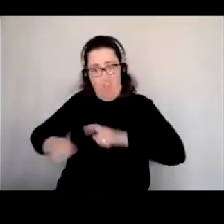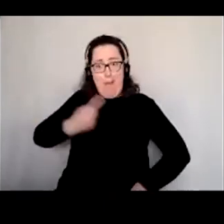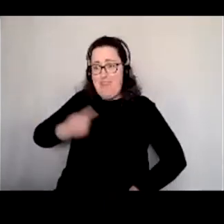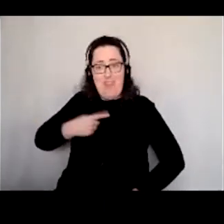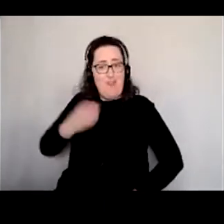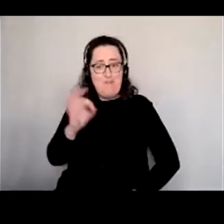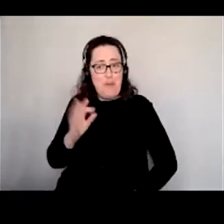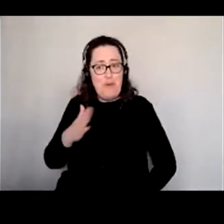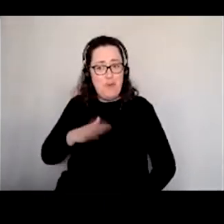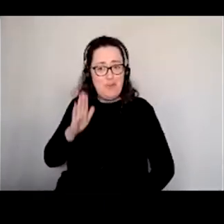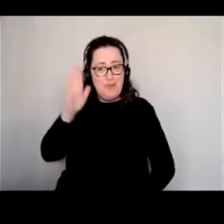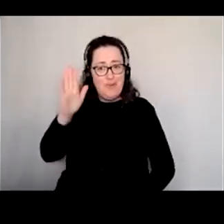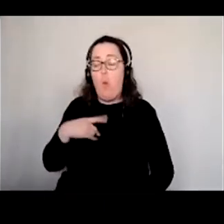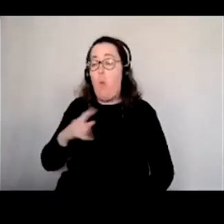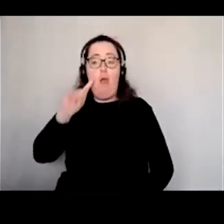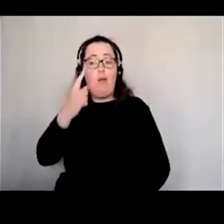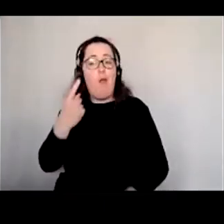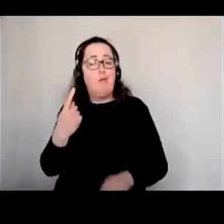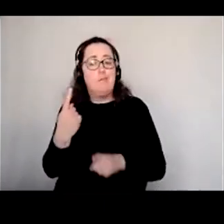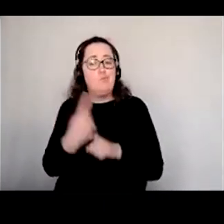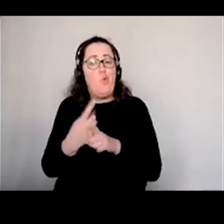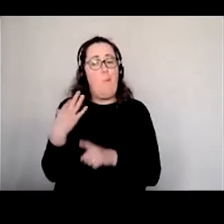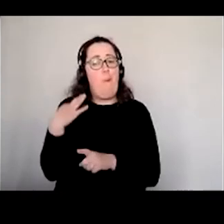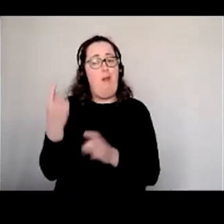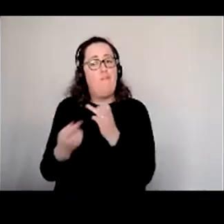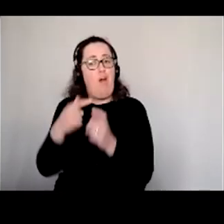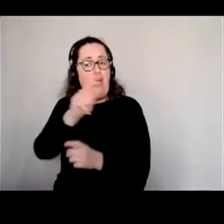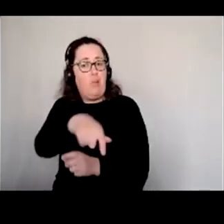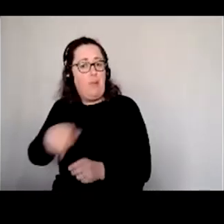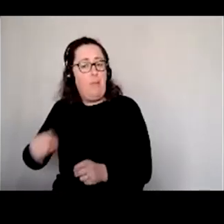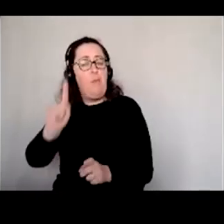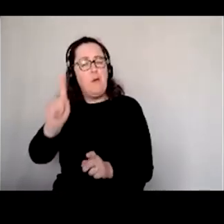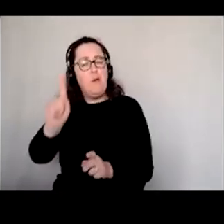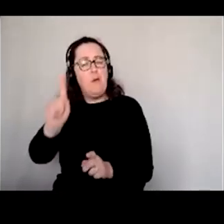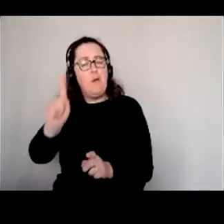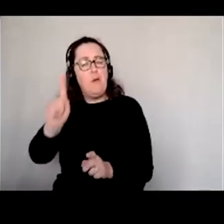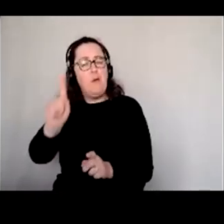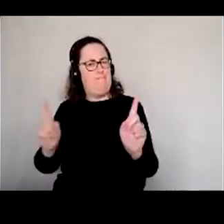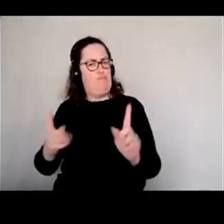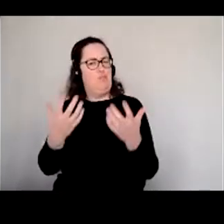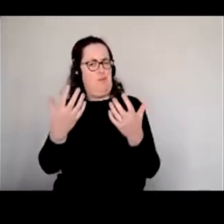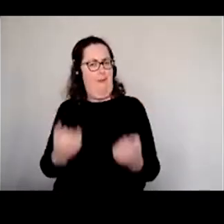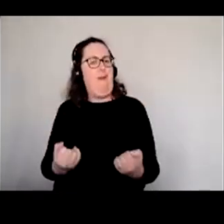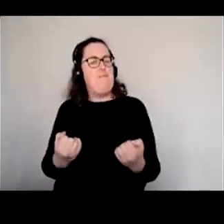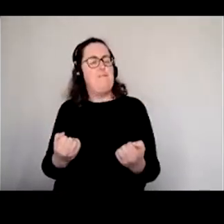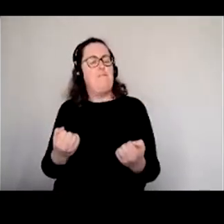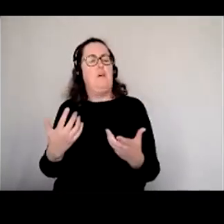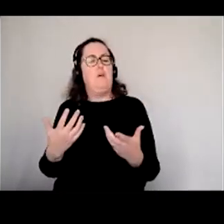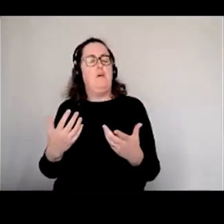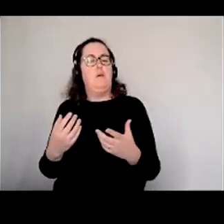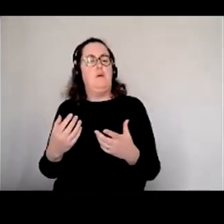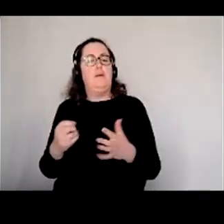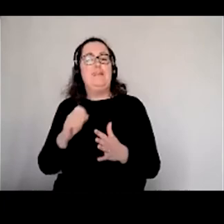know, if no one else. I can't speak for anybody else, but I think there's a difference between having the disability